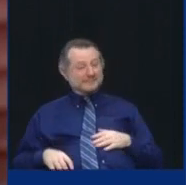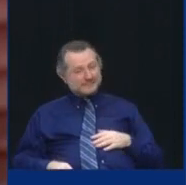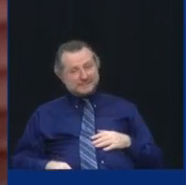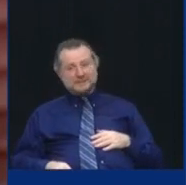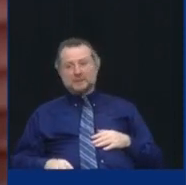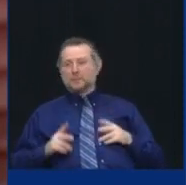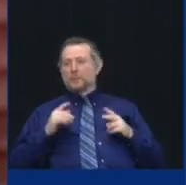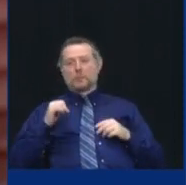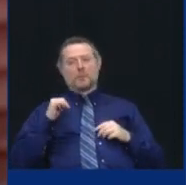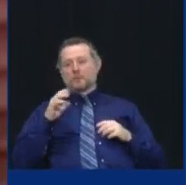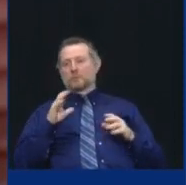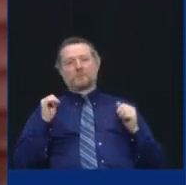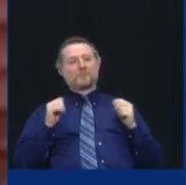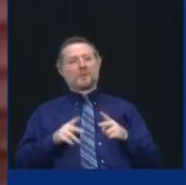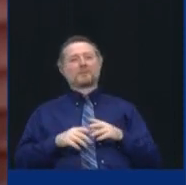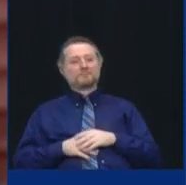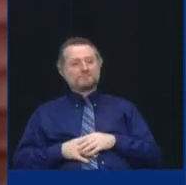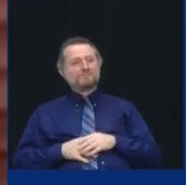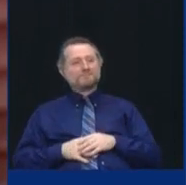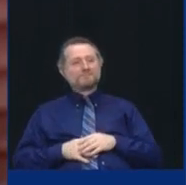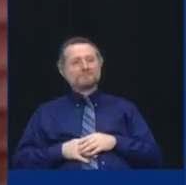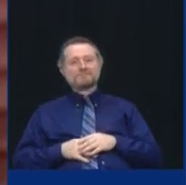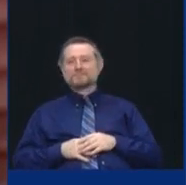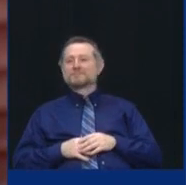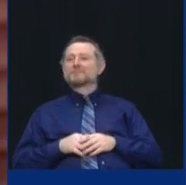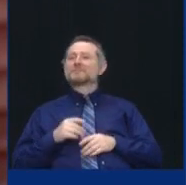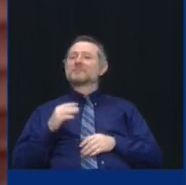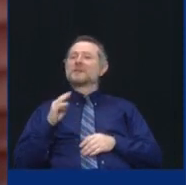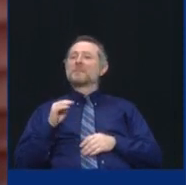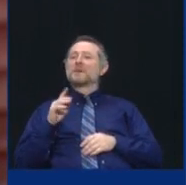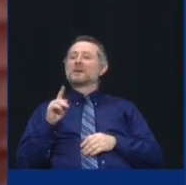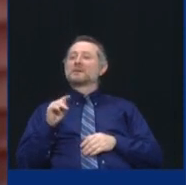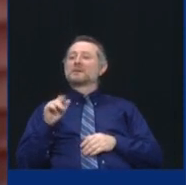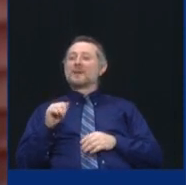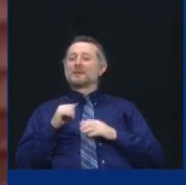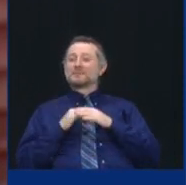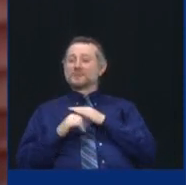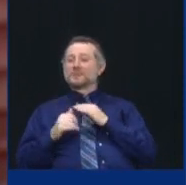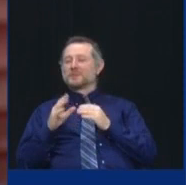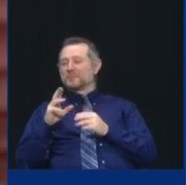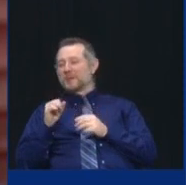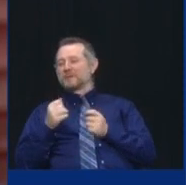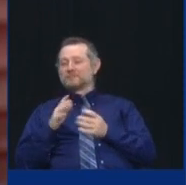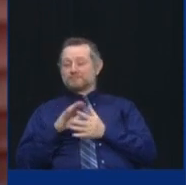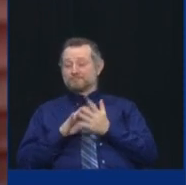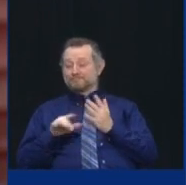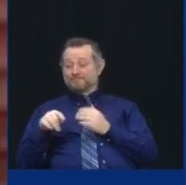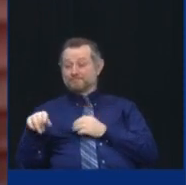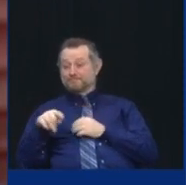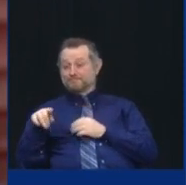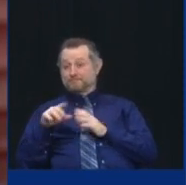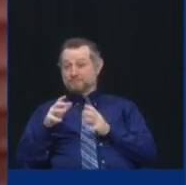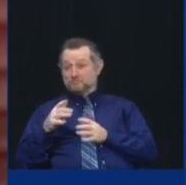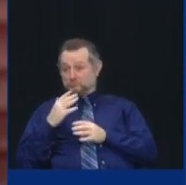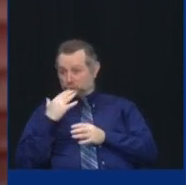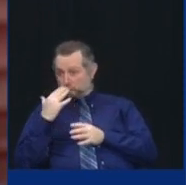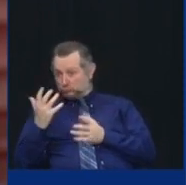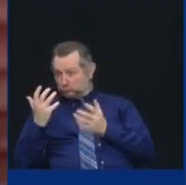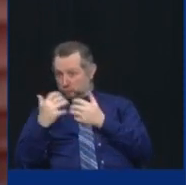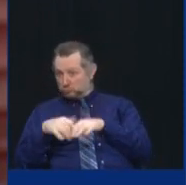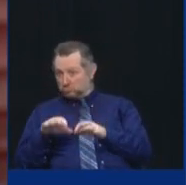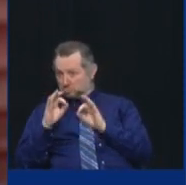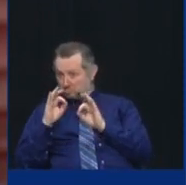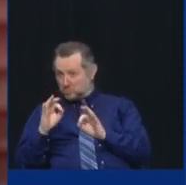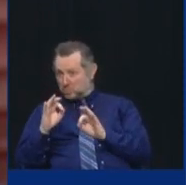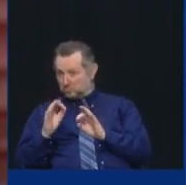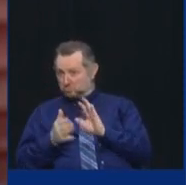anything. The MTA is not perfect, has never been perfect,